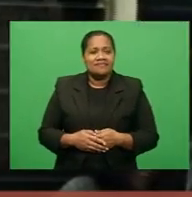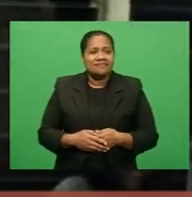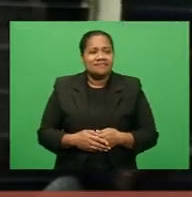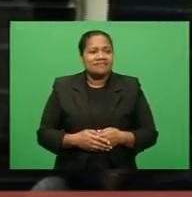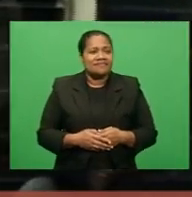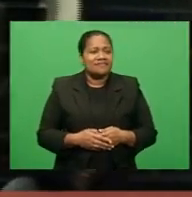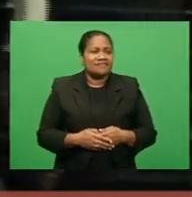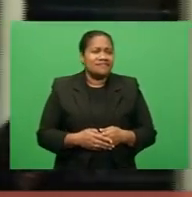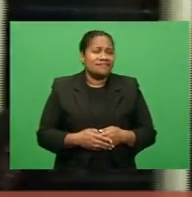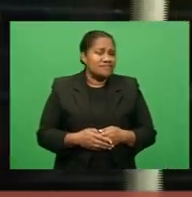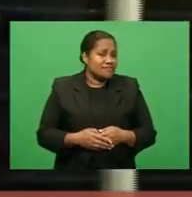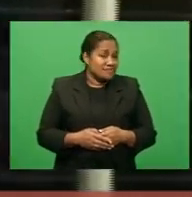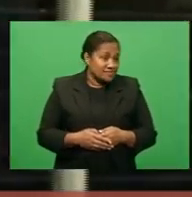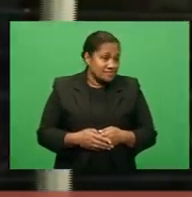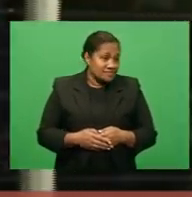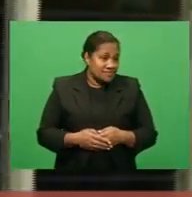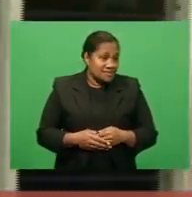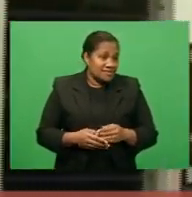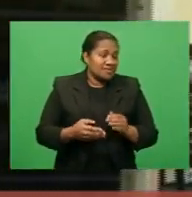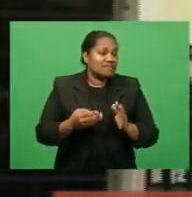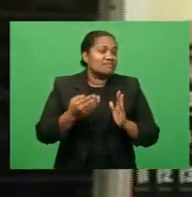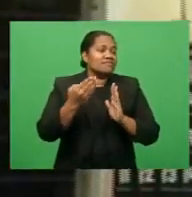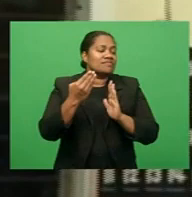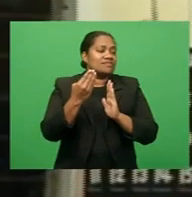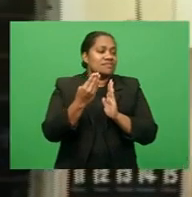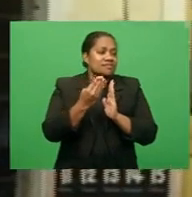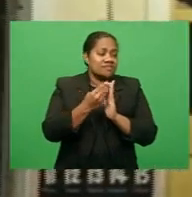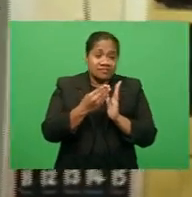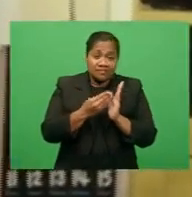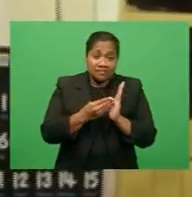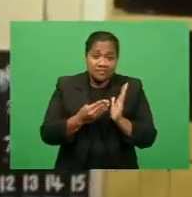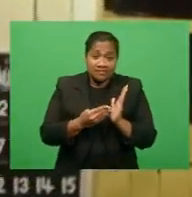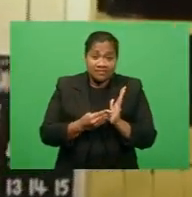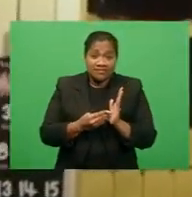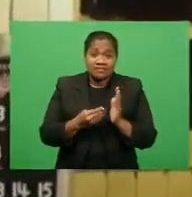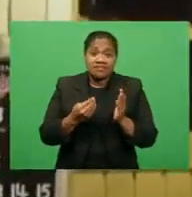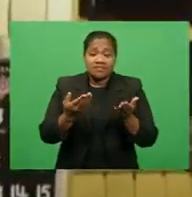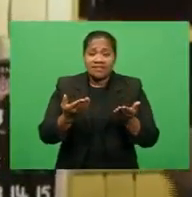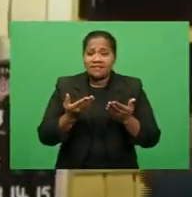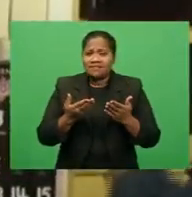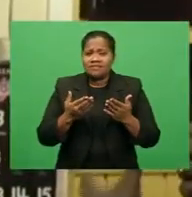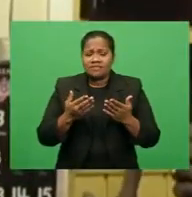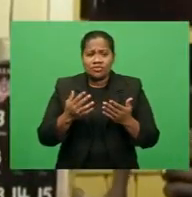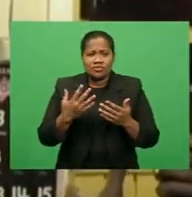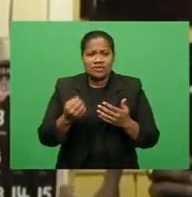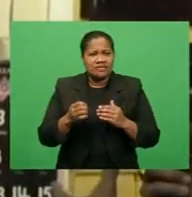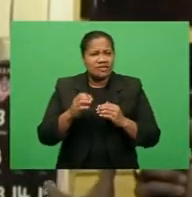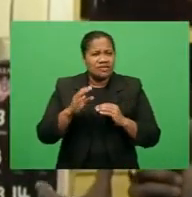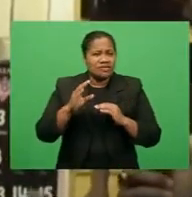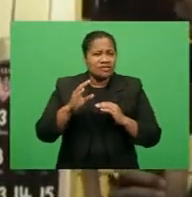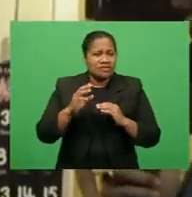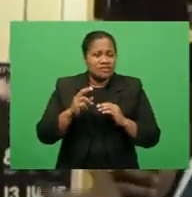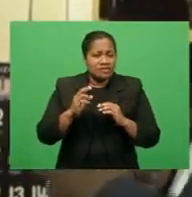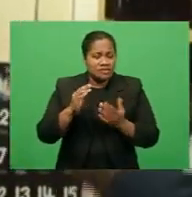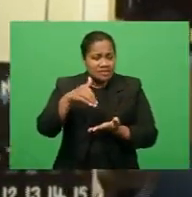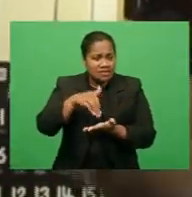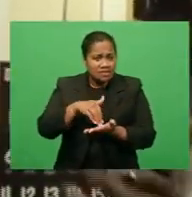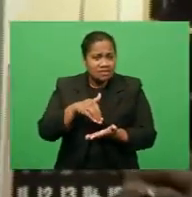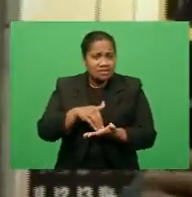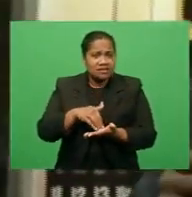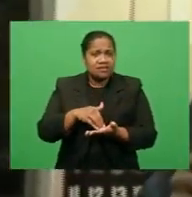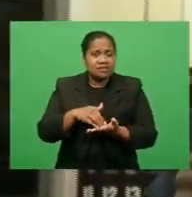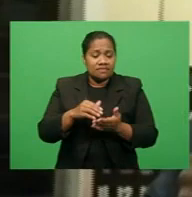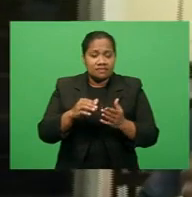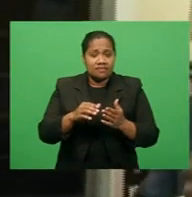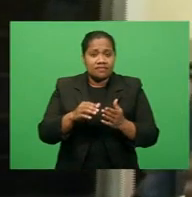budget is a number of incentives for people to get in the construction sector, or people to subdivision of land. Any